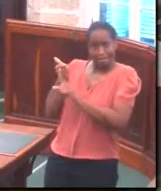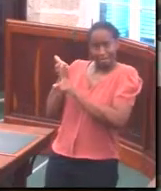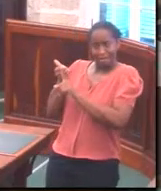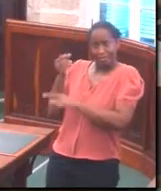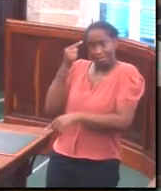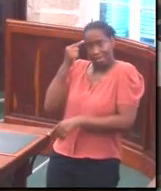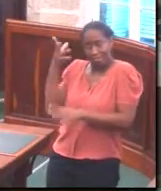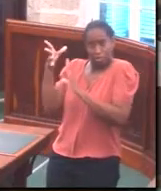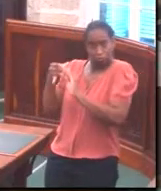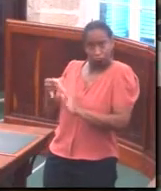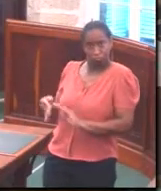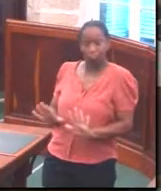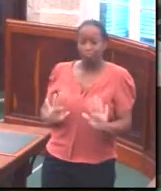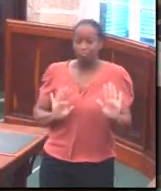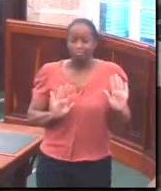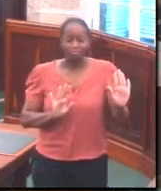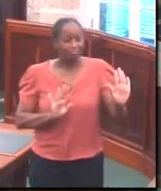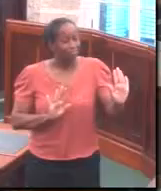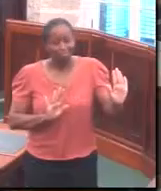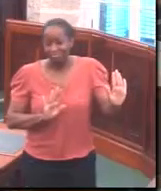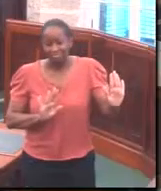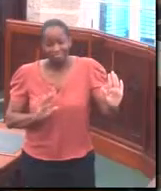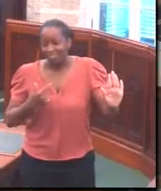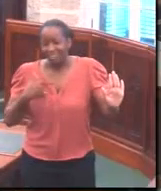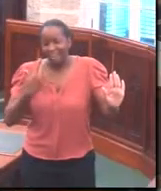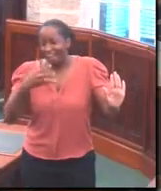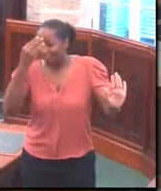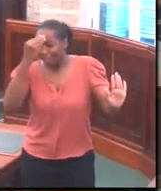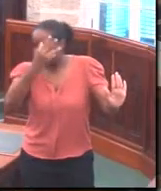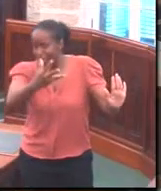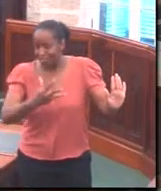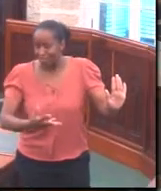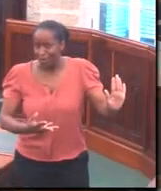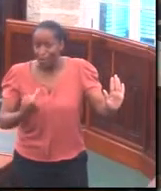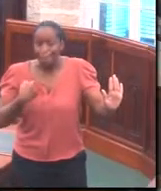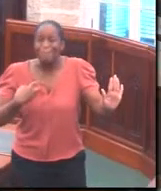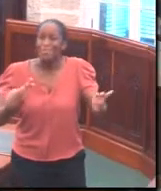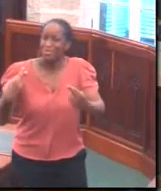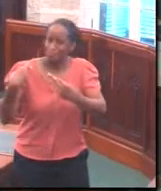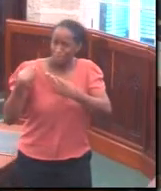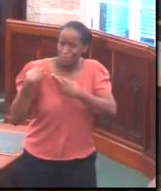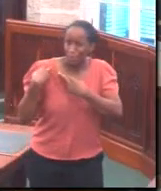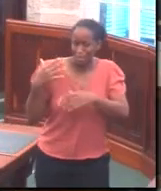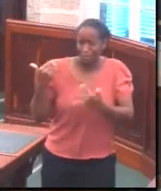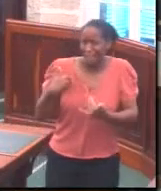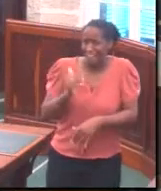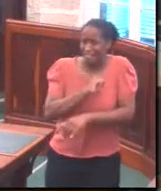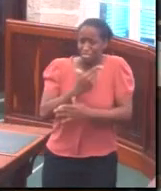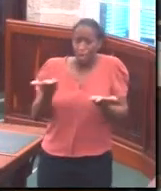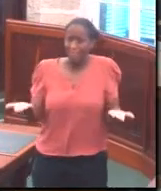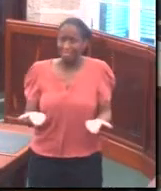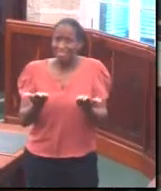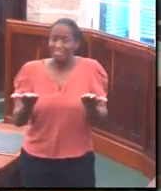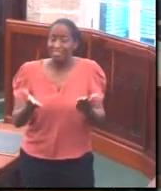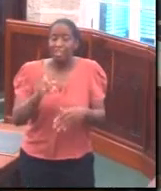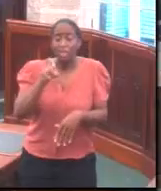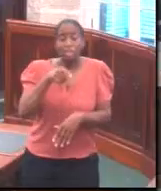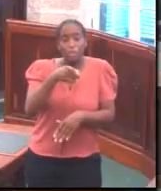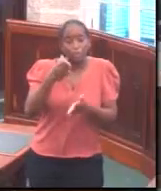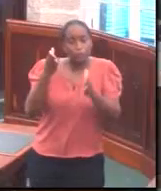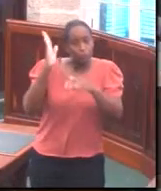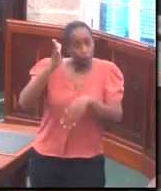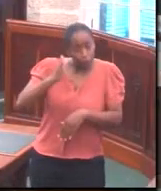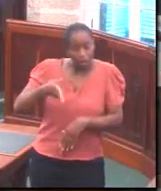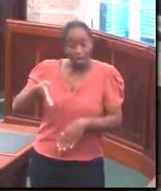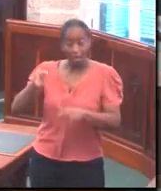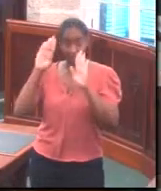I rule in this chair, and you shall confine it to be. Yes, yes. Right, so well, I am going to so now tell the